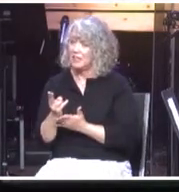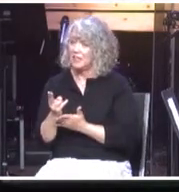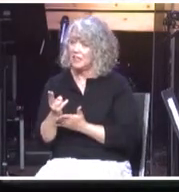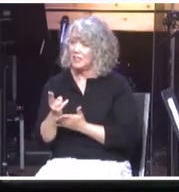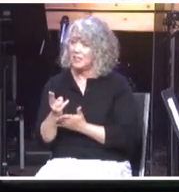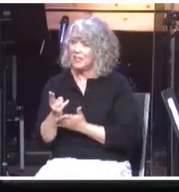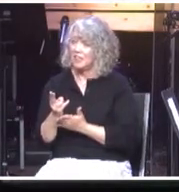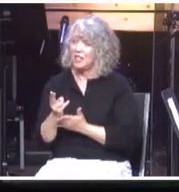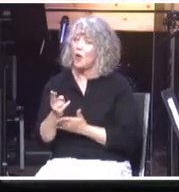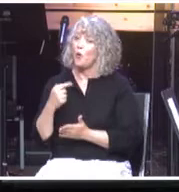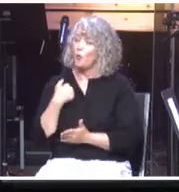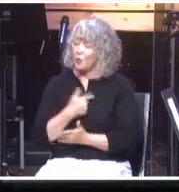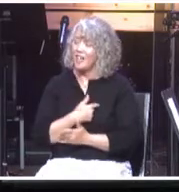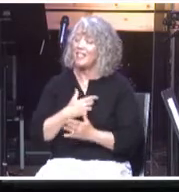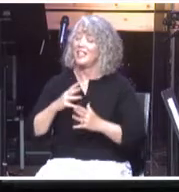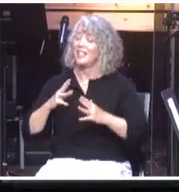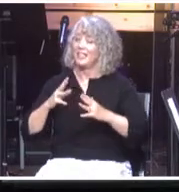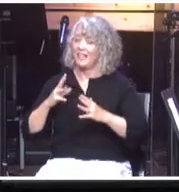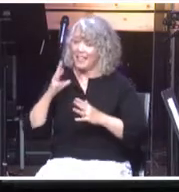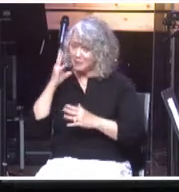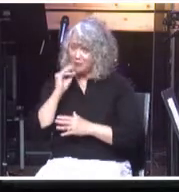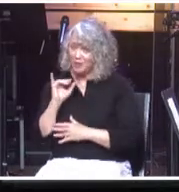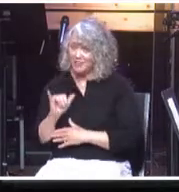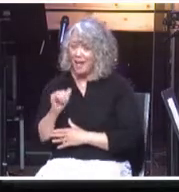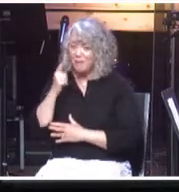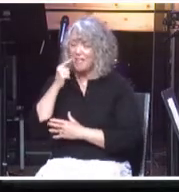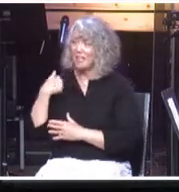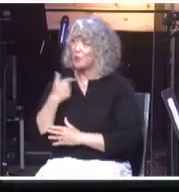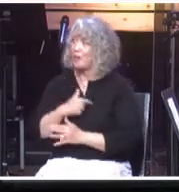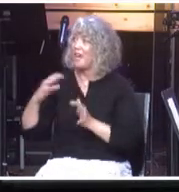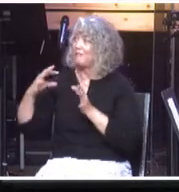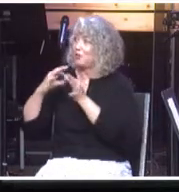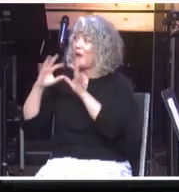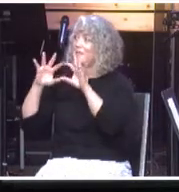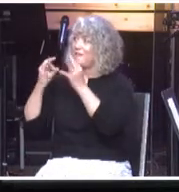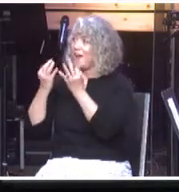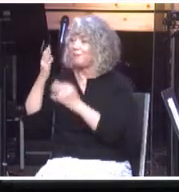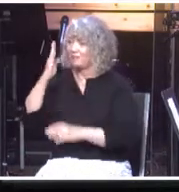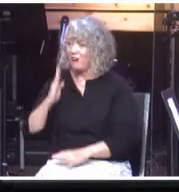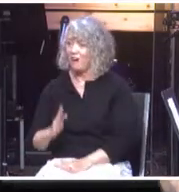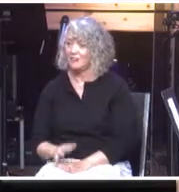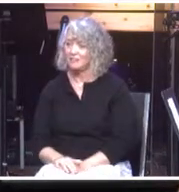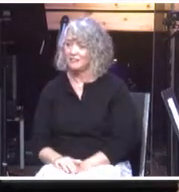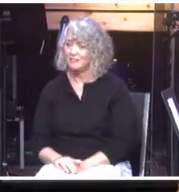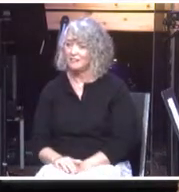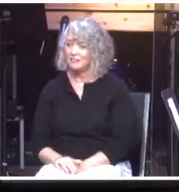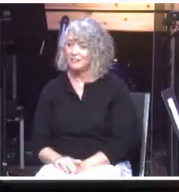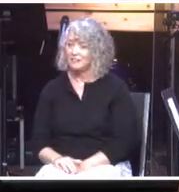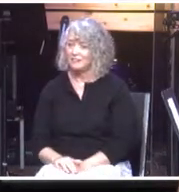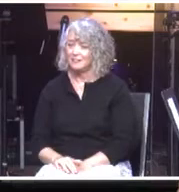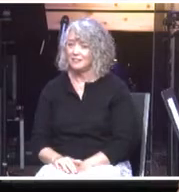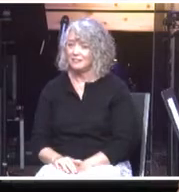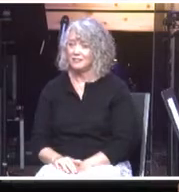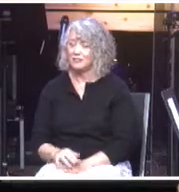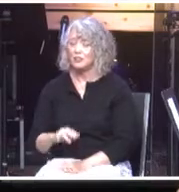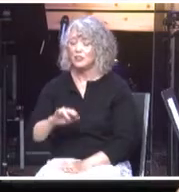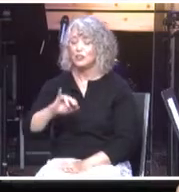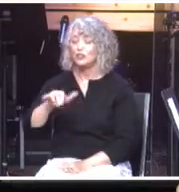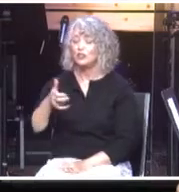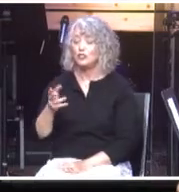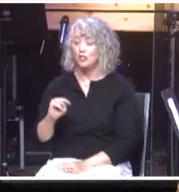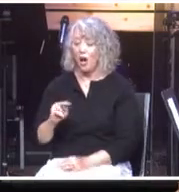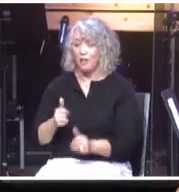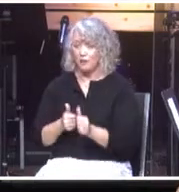because we're in His family through Christ. It's the very same thought that the Apostle John expresses in 1